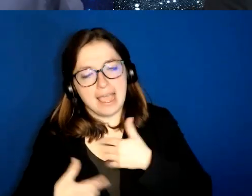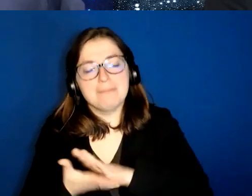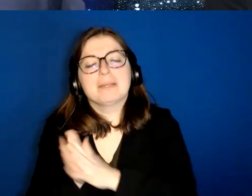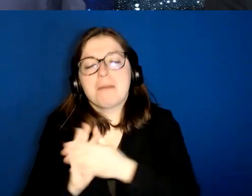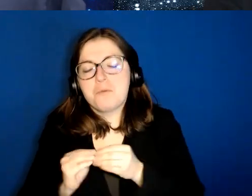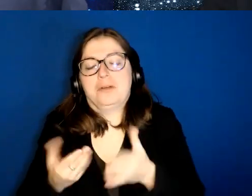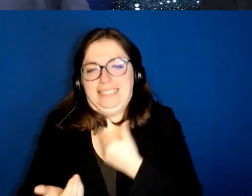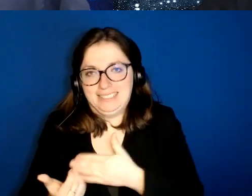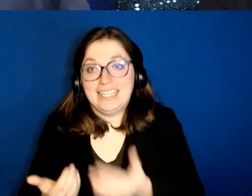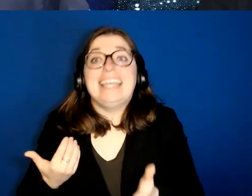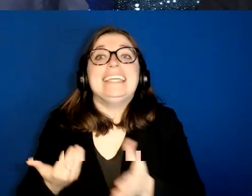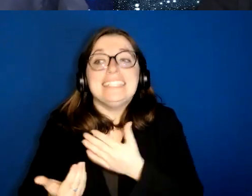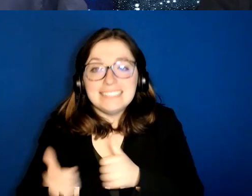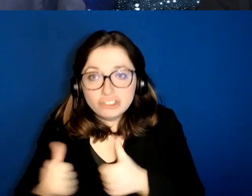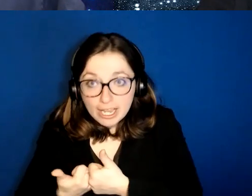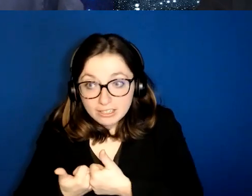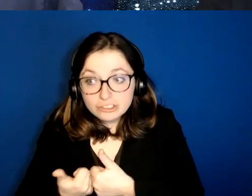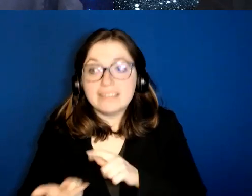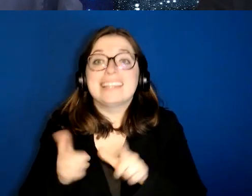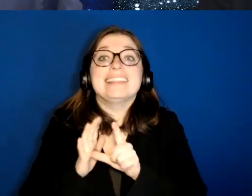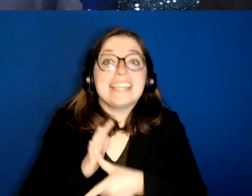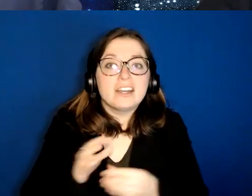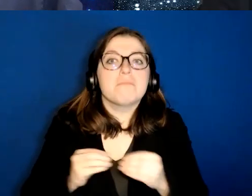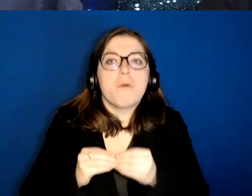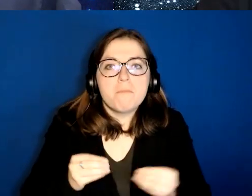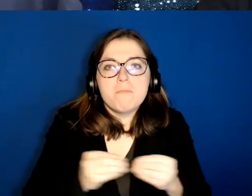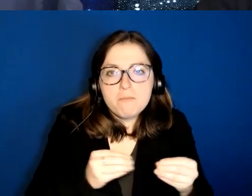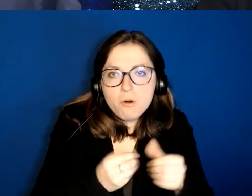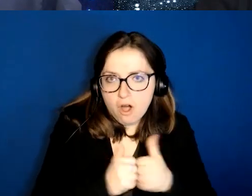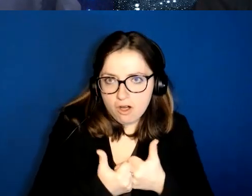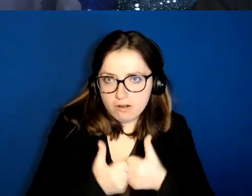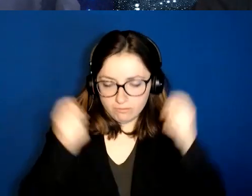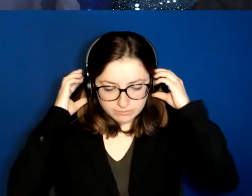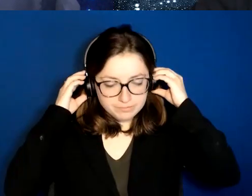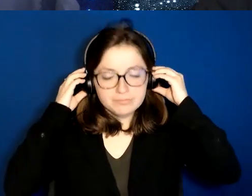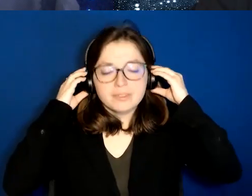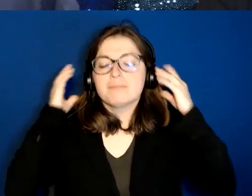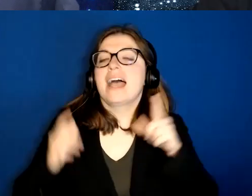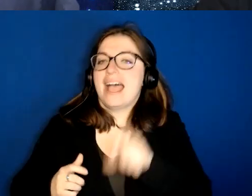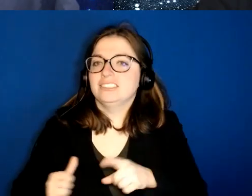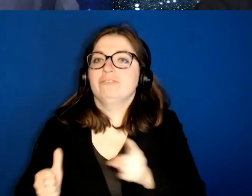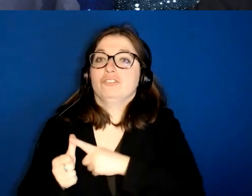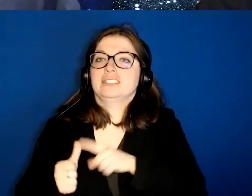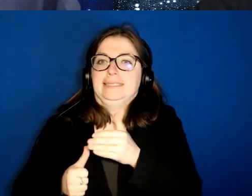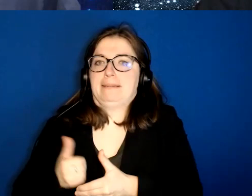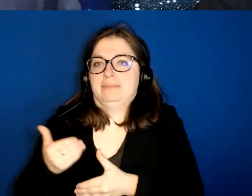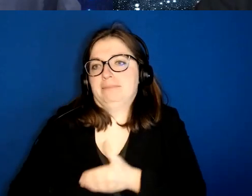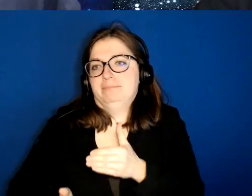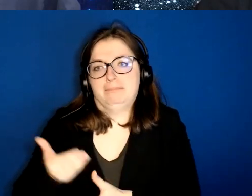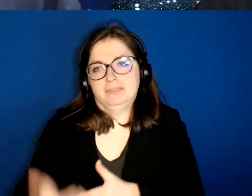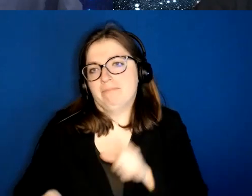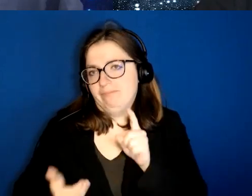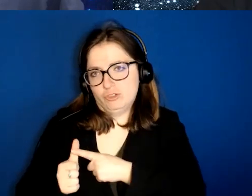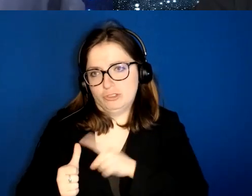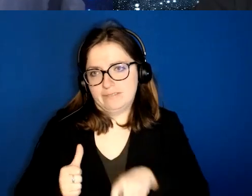challenges, and then you can have hard ones after that. But there has to be one with just step by step. It's true. The bar